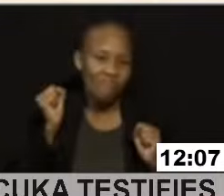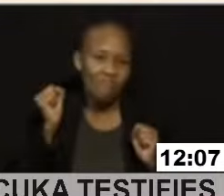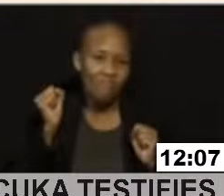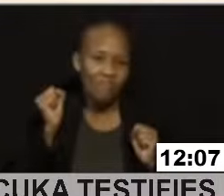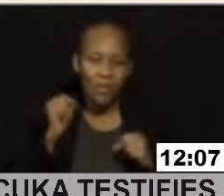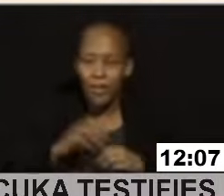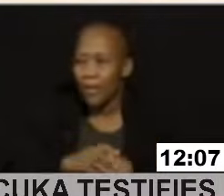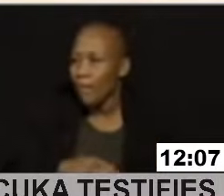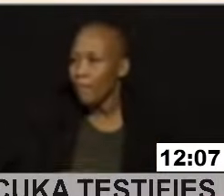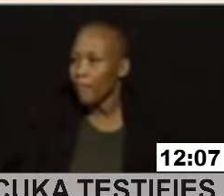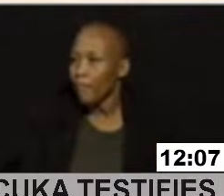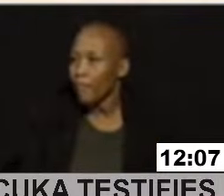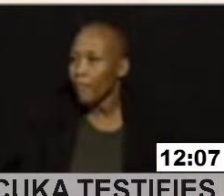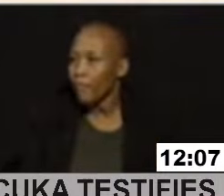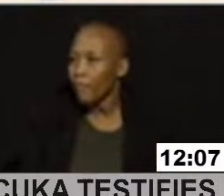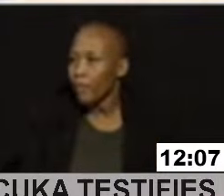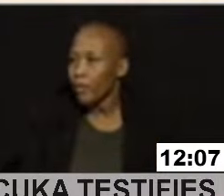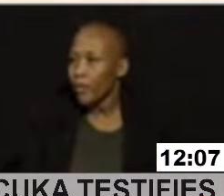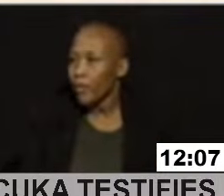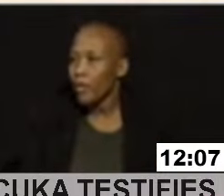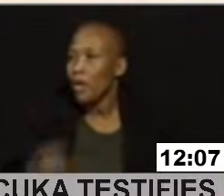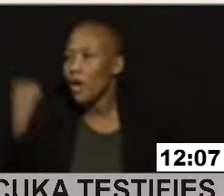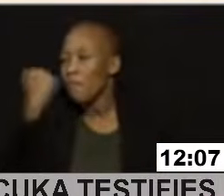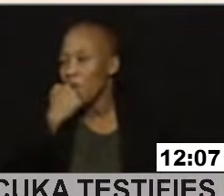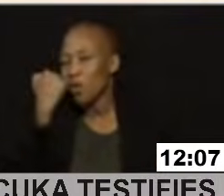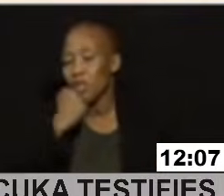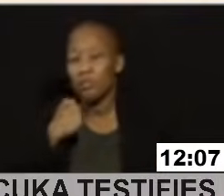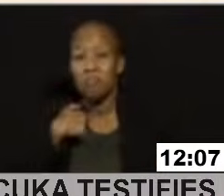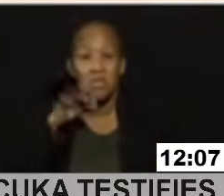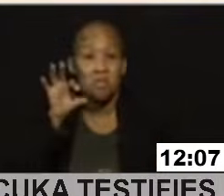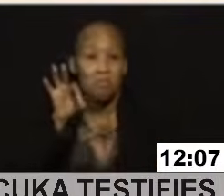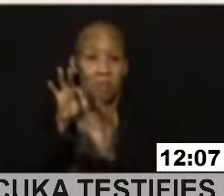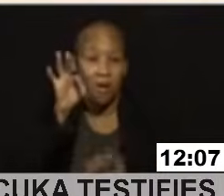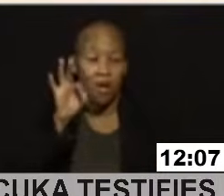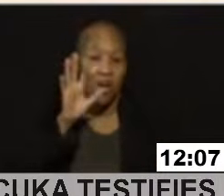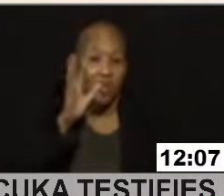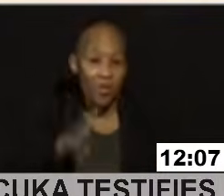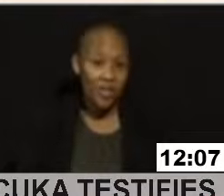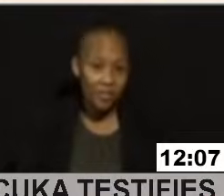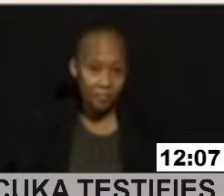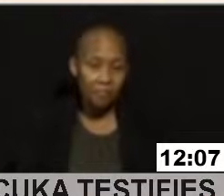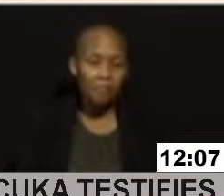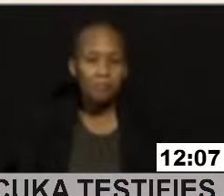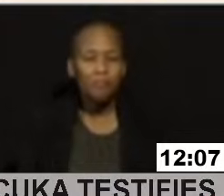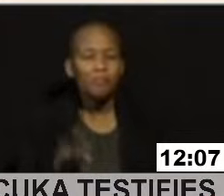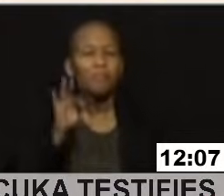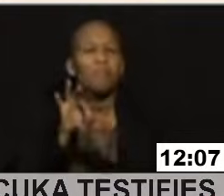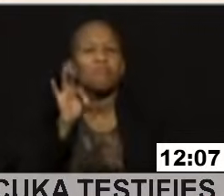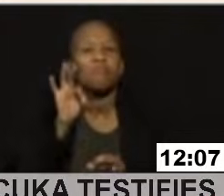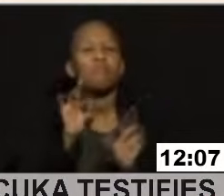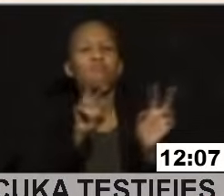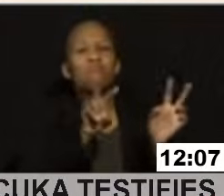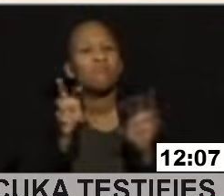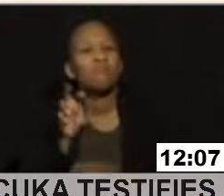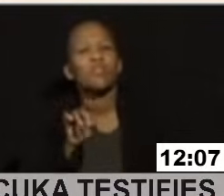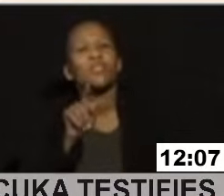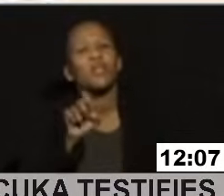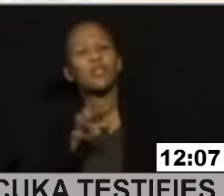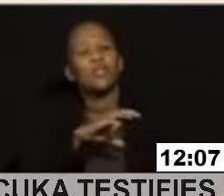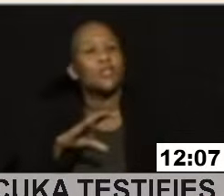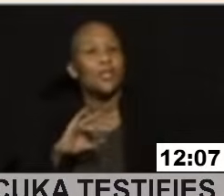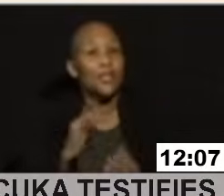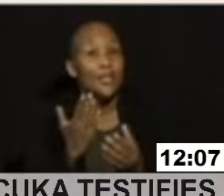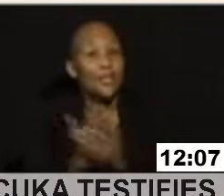My apologies, can I be more specific with specific regard to the TRC cases?